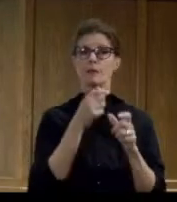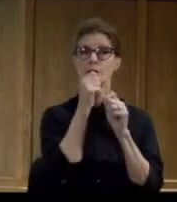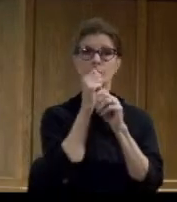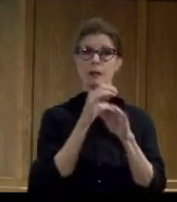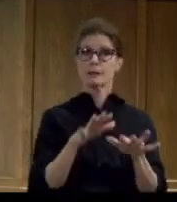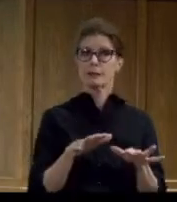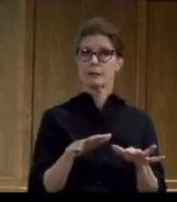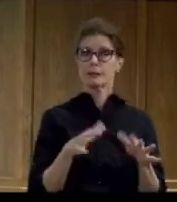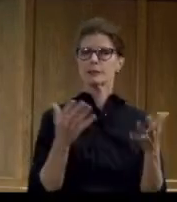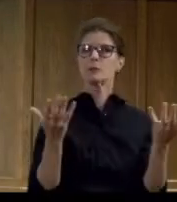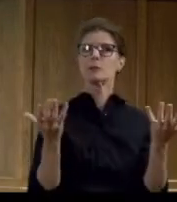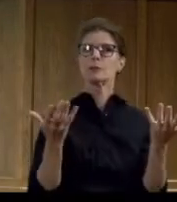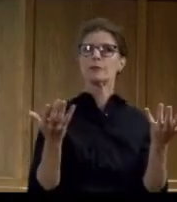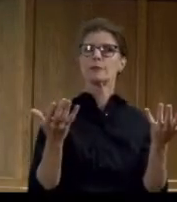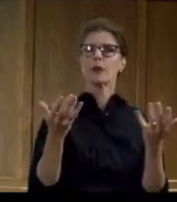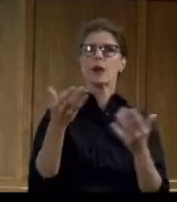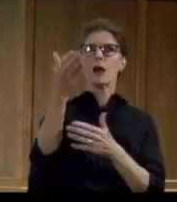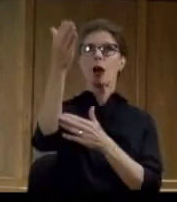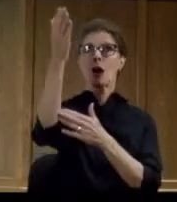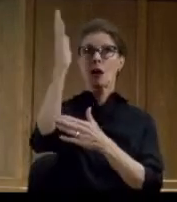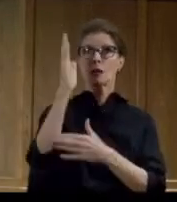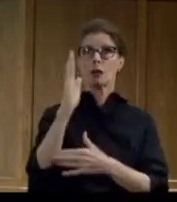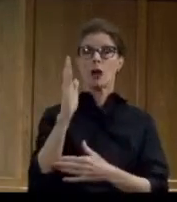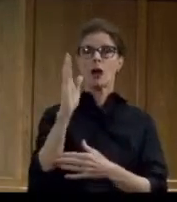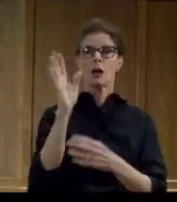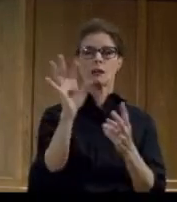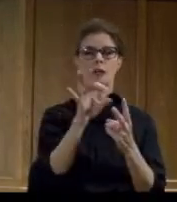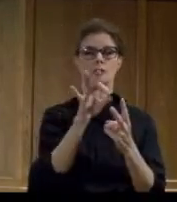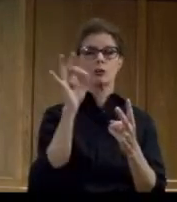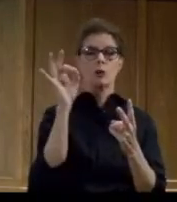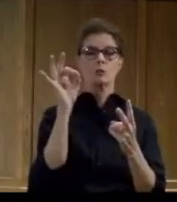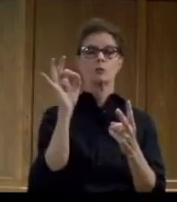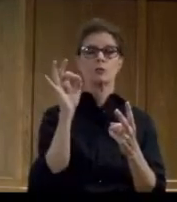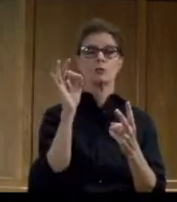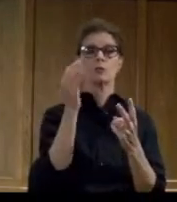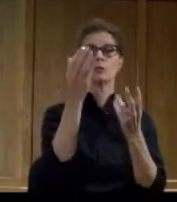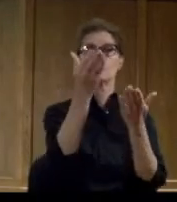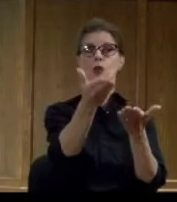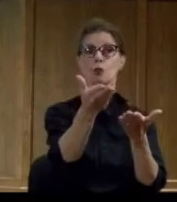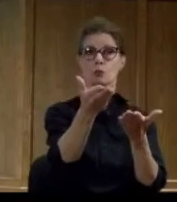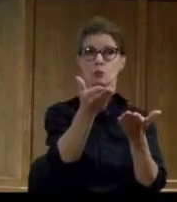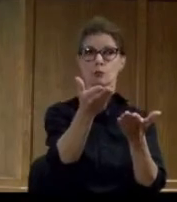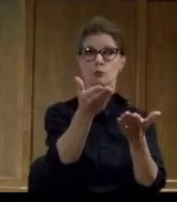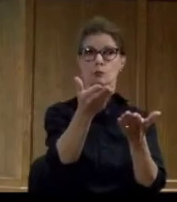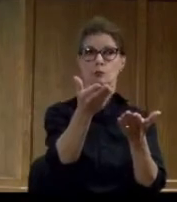chose you. And God chose me.